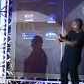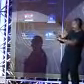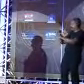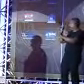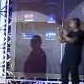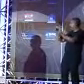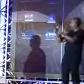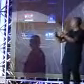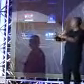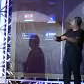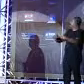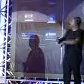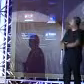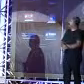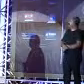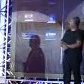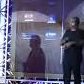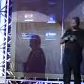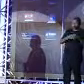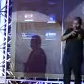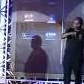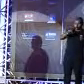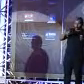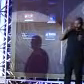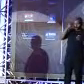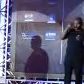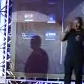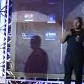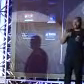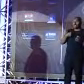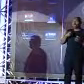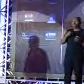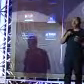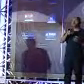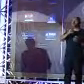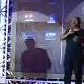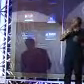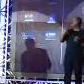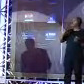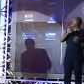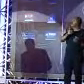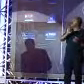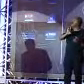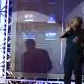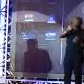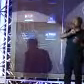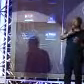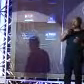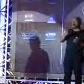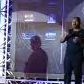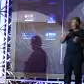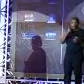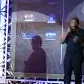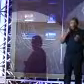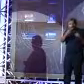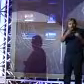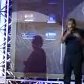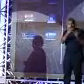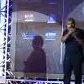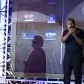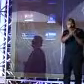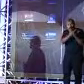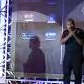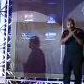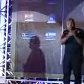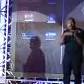of so many more knowledge workers and with the nature of the universities. Occupations regarded as semi-professionals